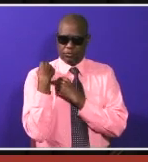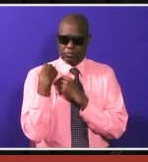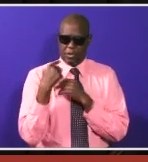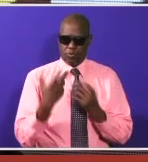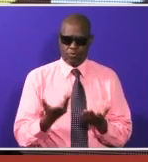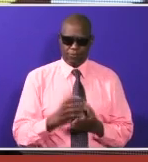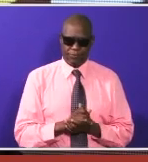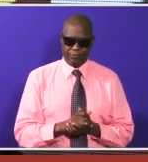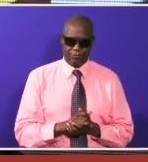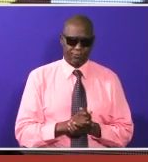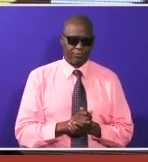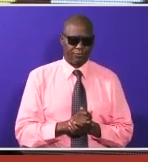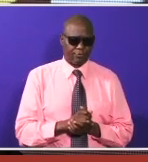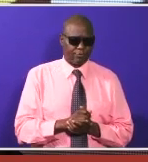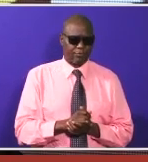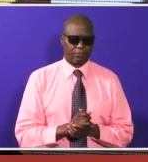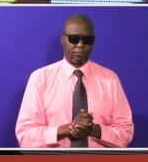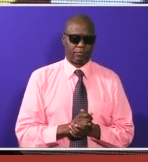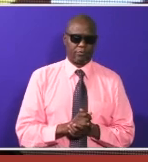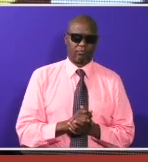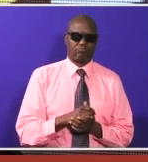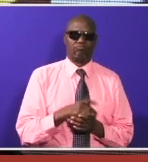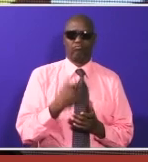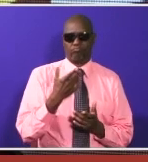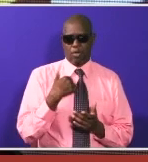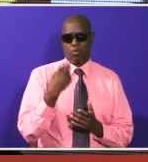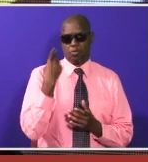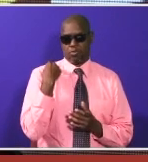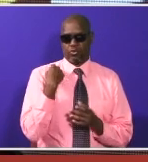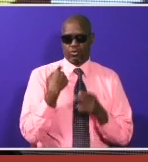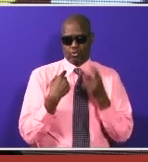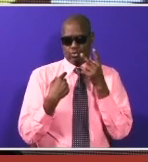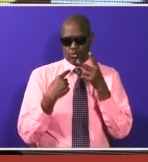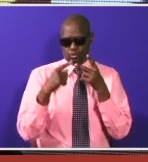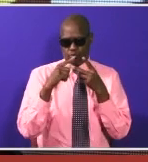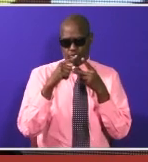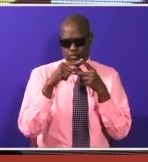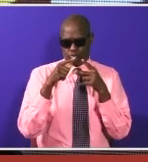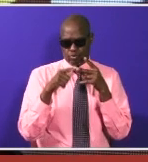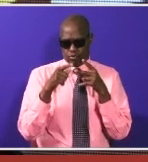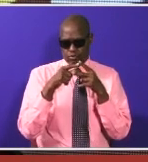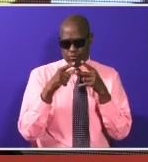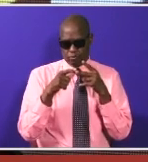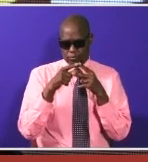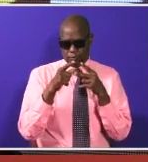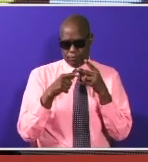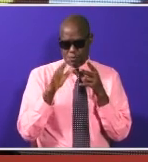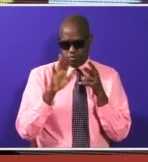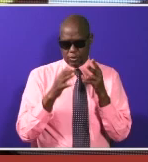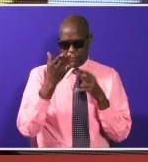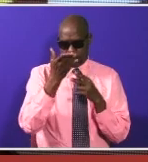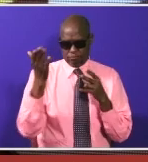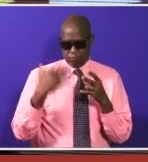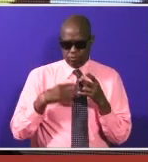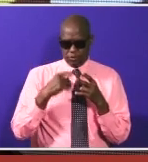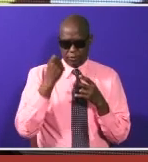Well, first of all, our mandate is twofold. It's important that our viewers are able to understand that we